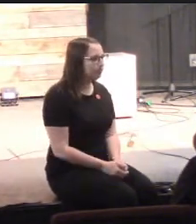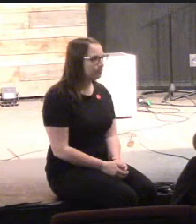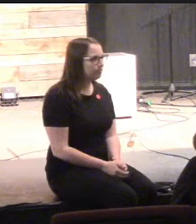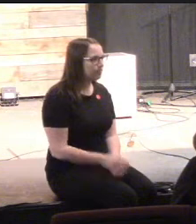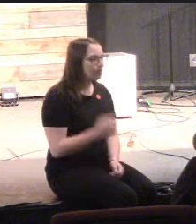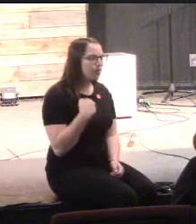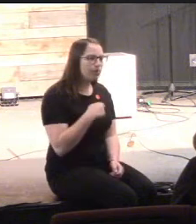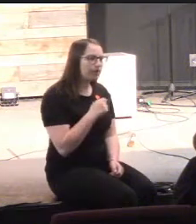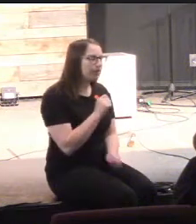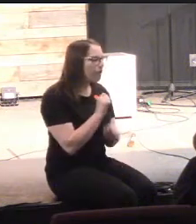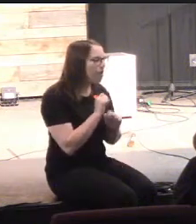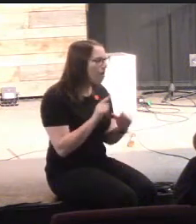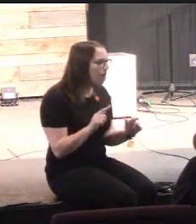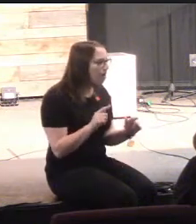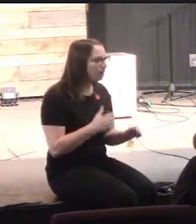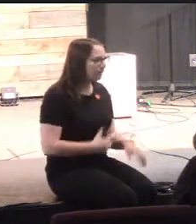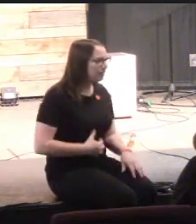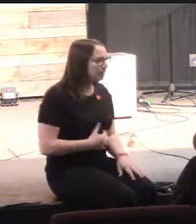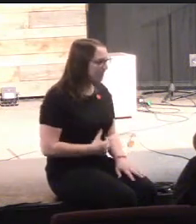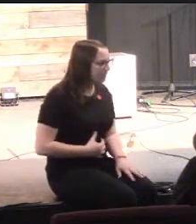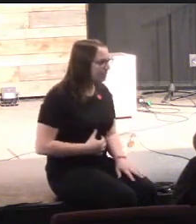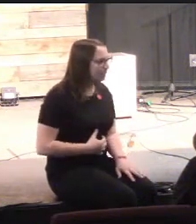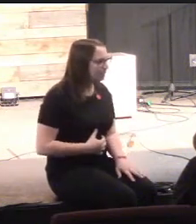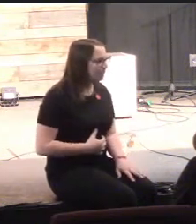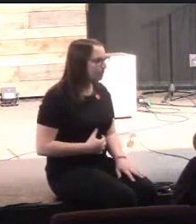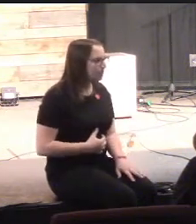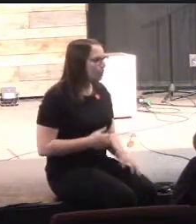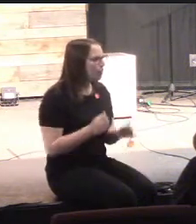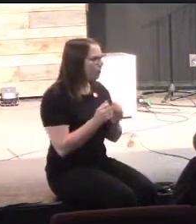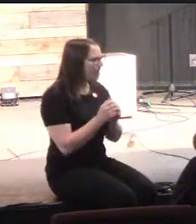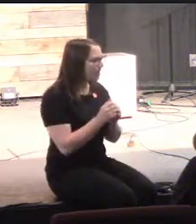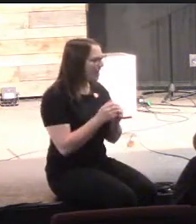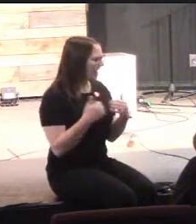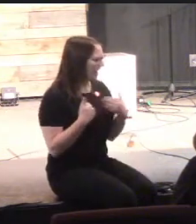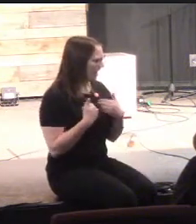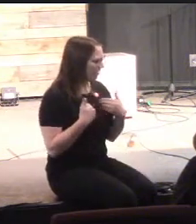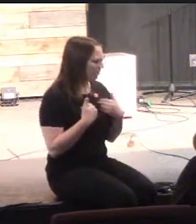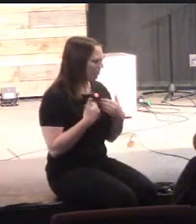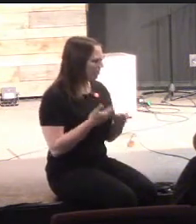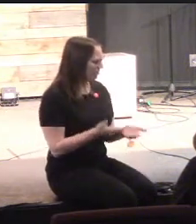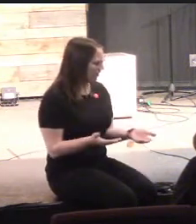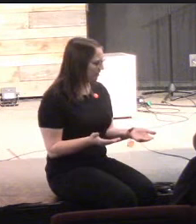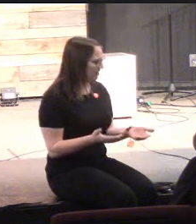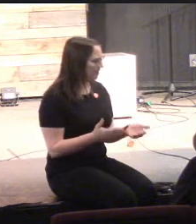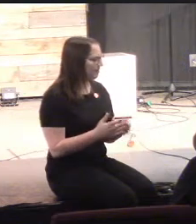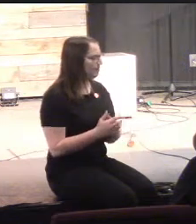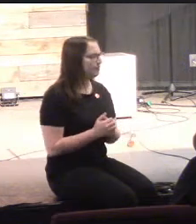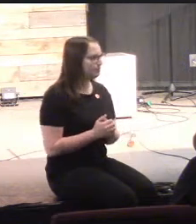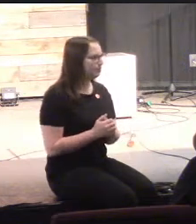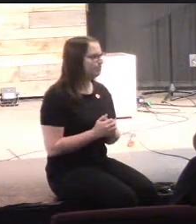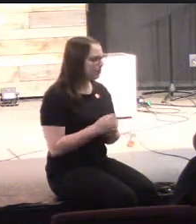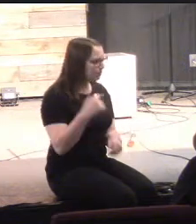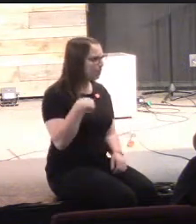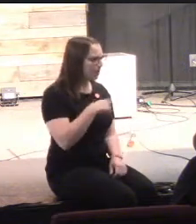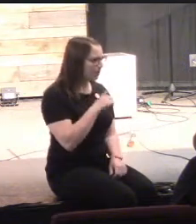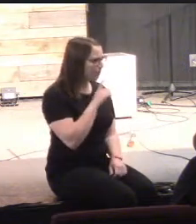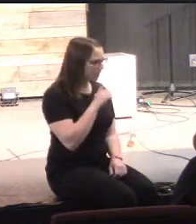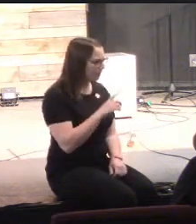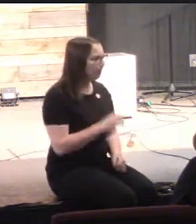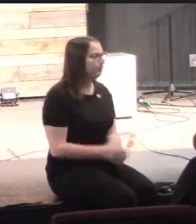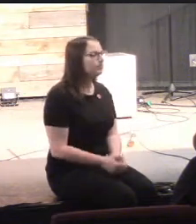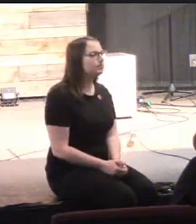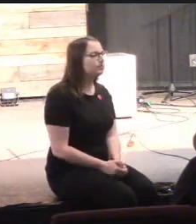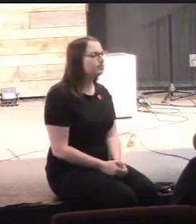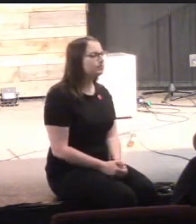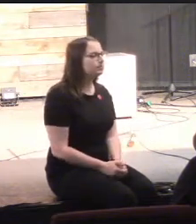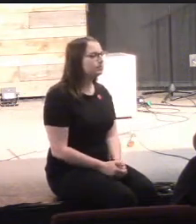disgusted to some degree by animal-like things. We all are. And so there are things that